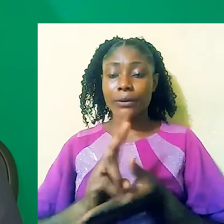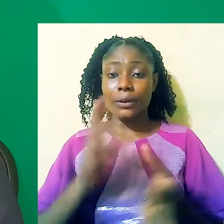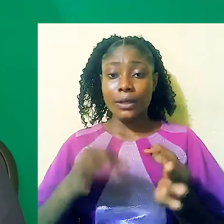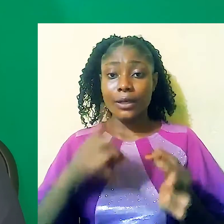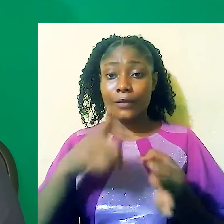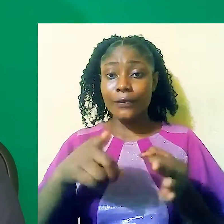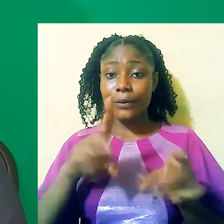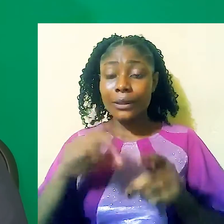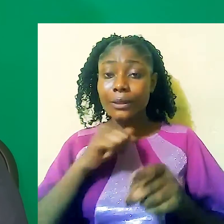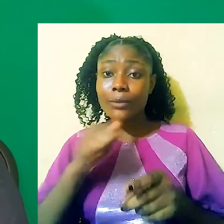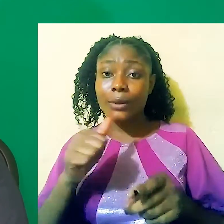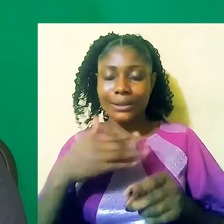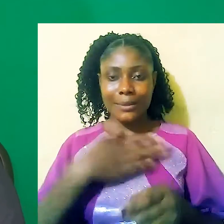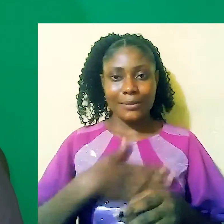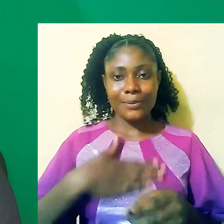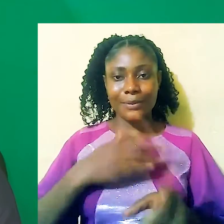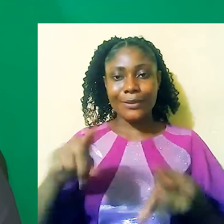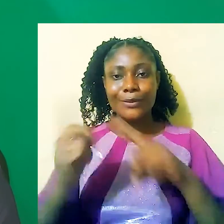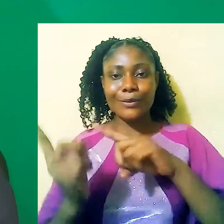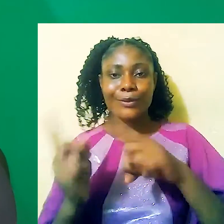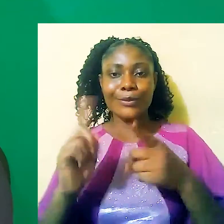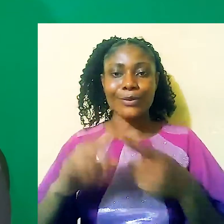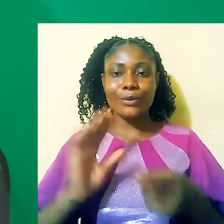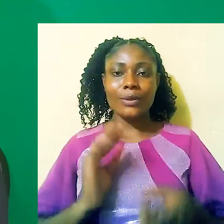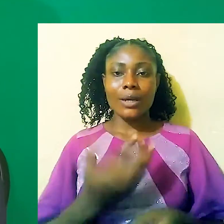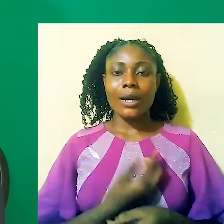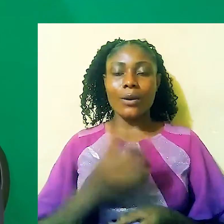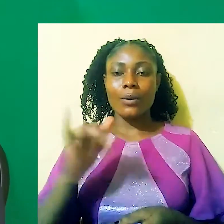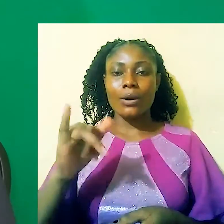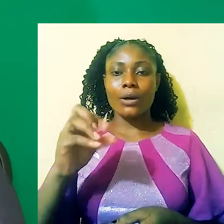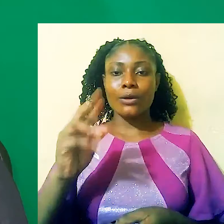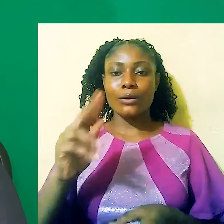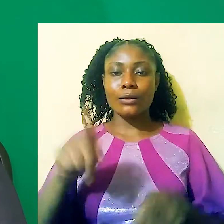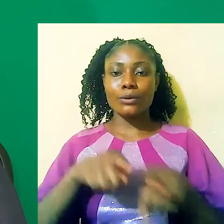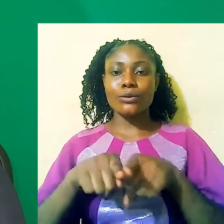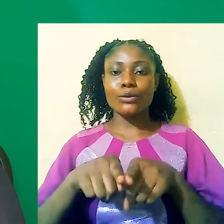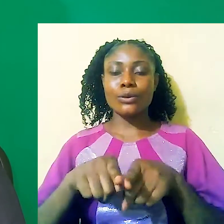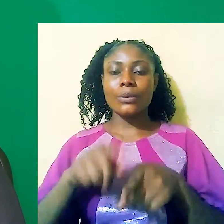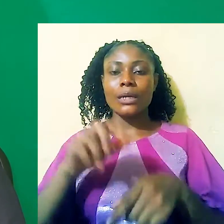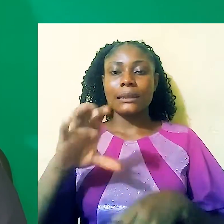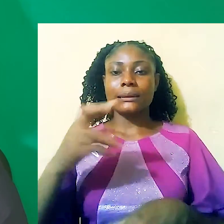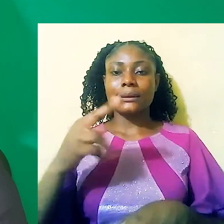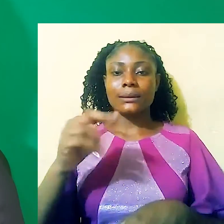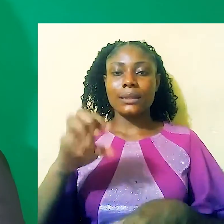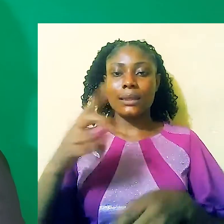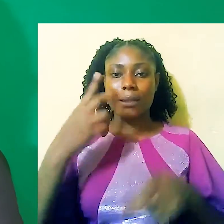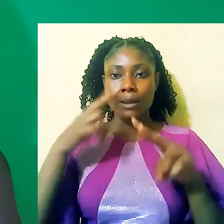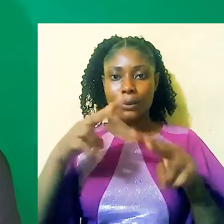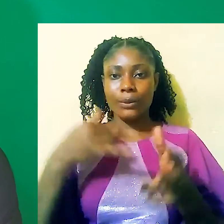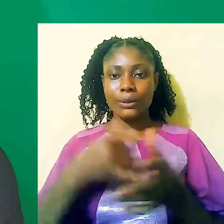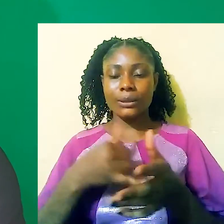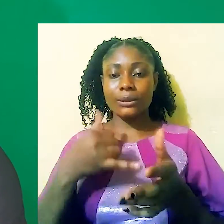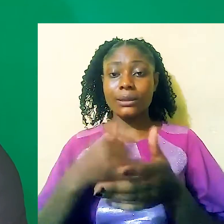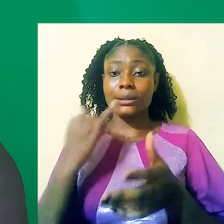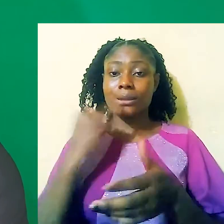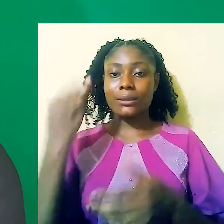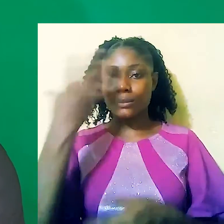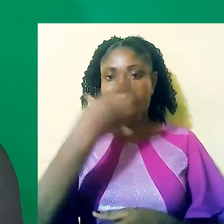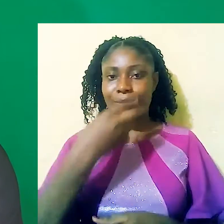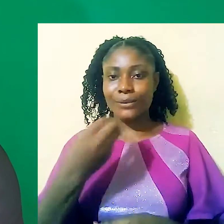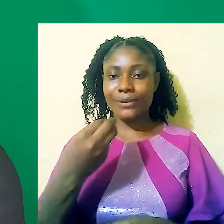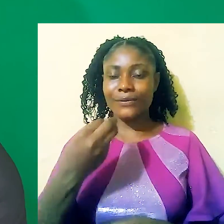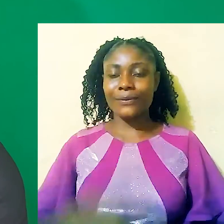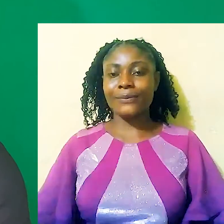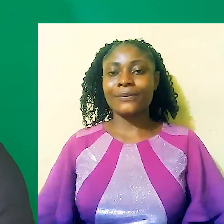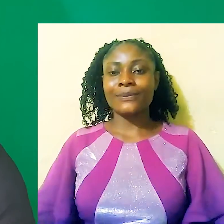video. If you did not, please go to our YouTube channel and try and watch that program. It